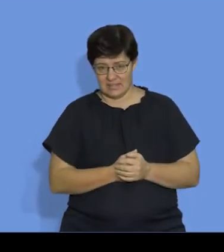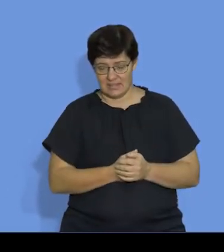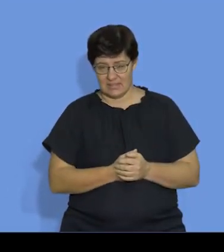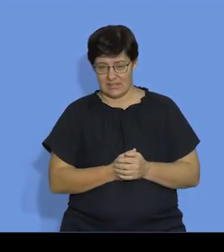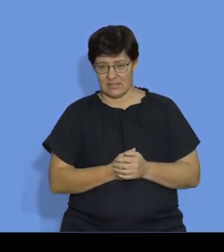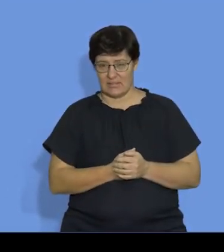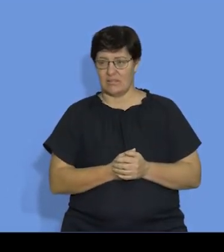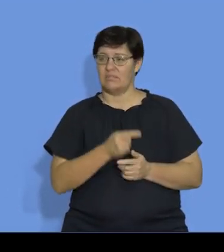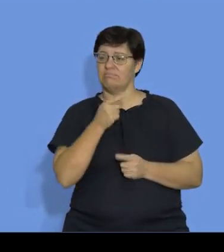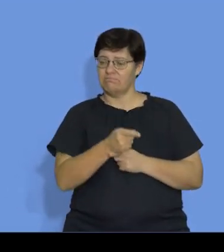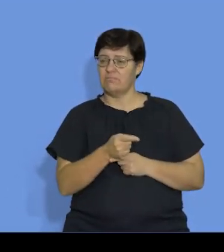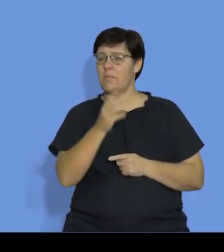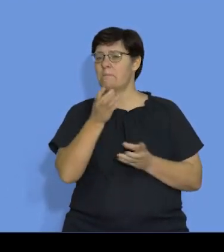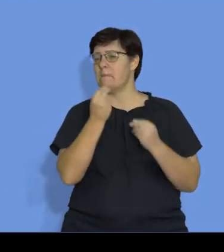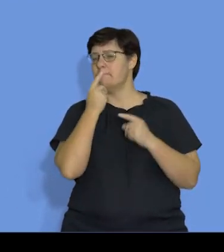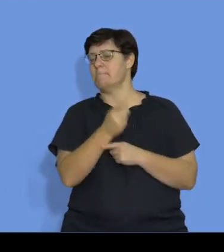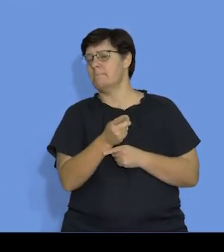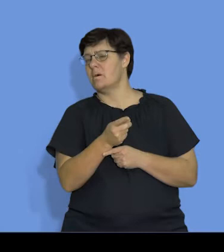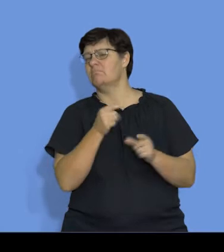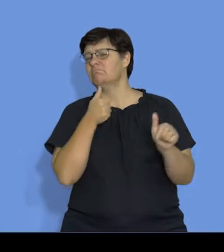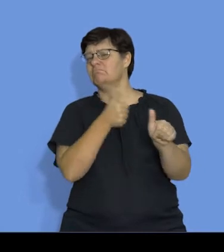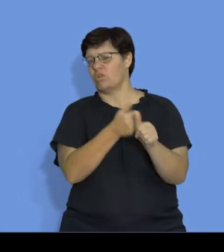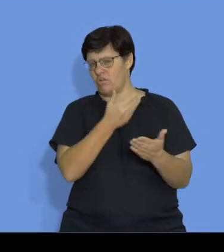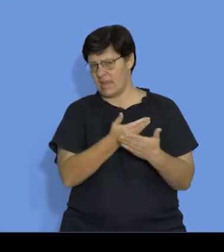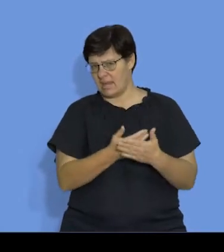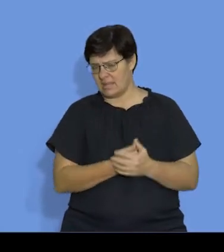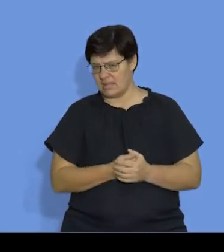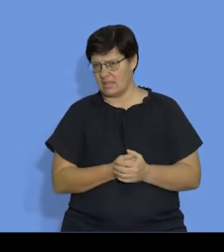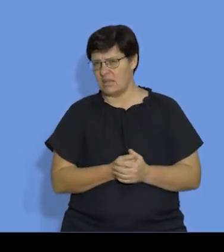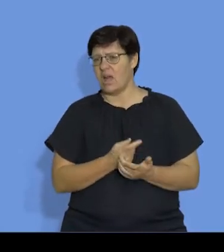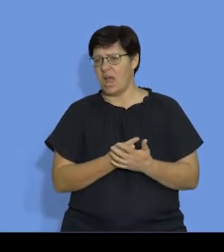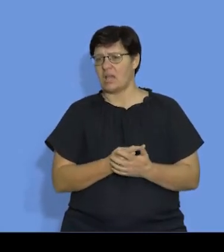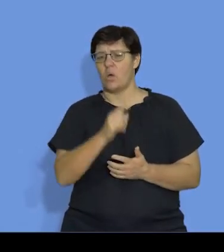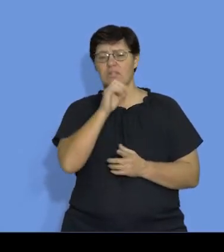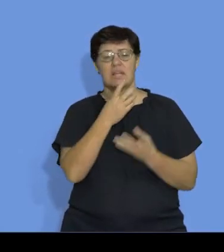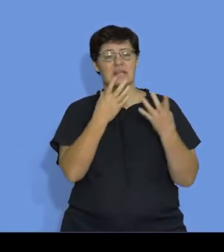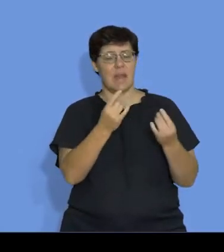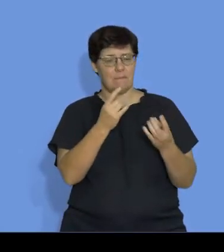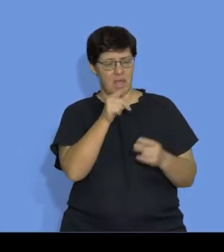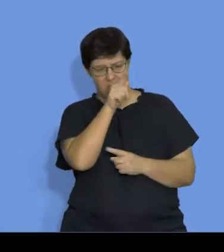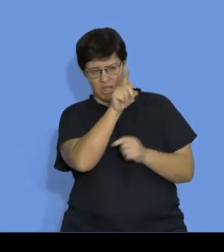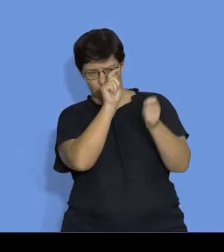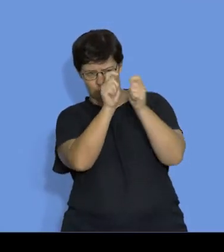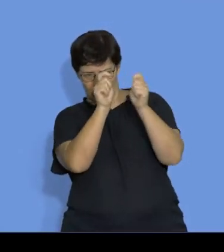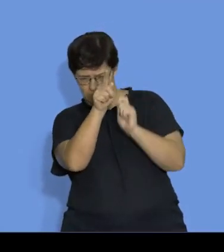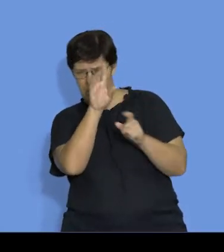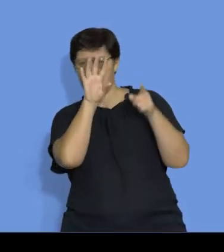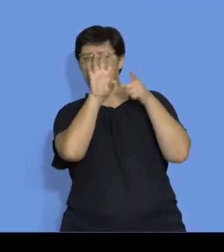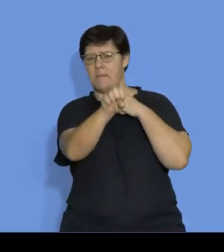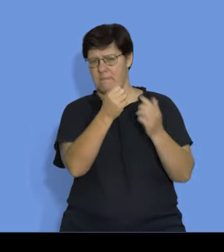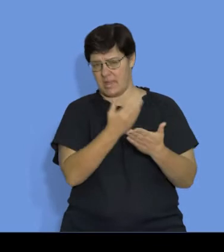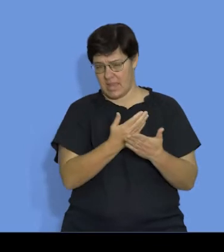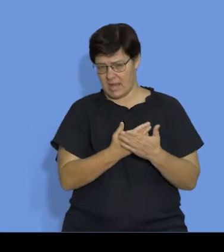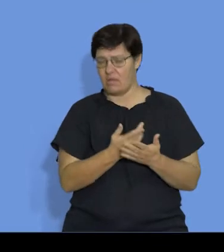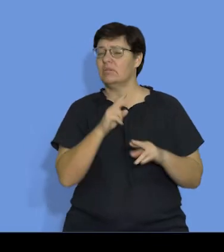can keep track of a redox reaction in terms of the change in oxidation number of a particular substance in terms of